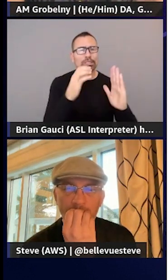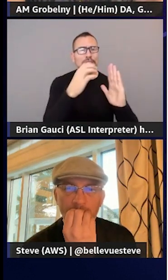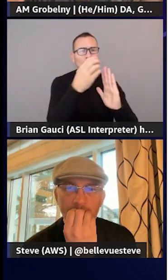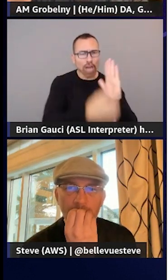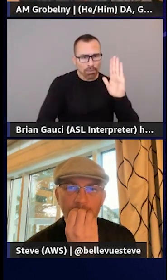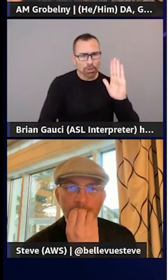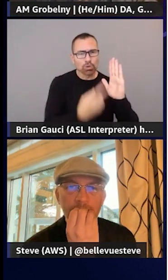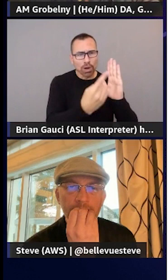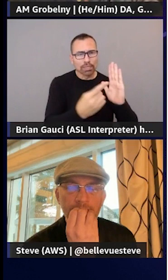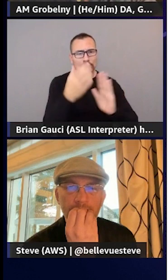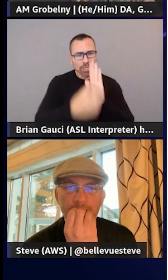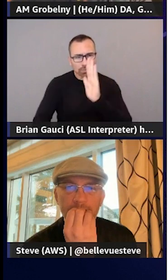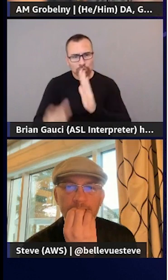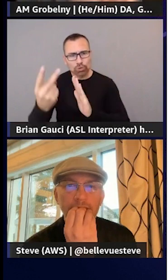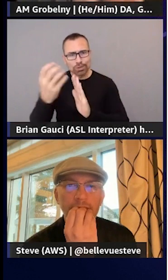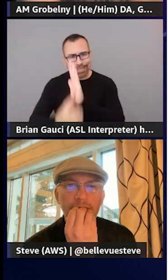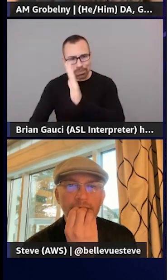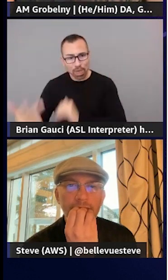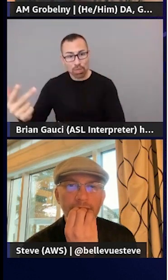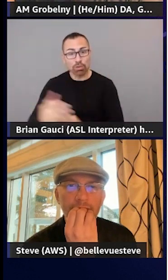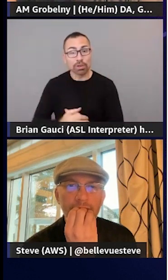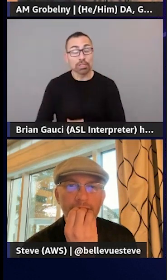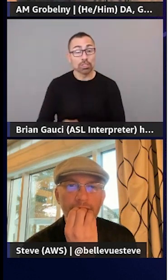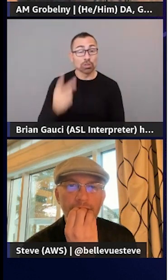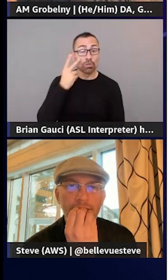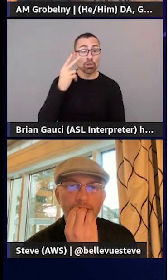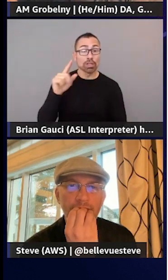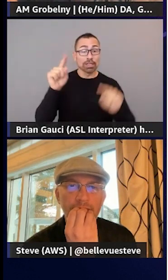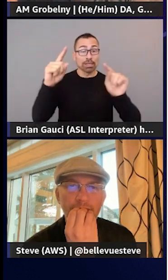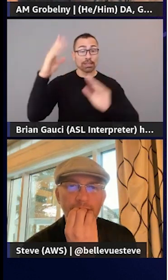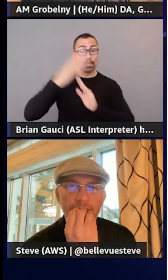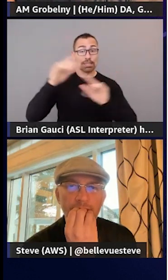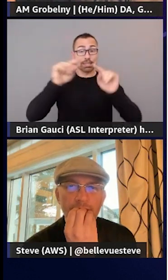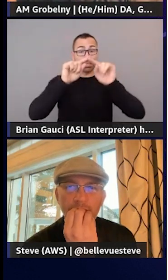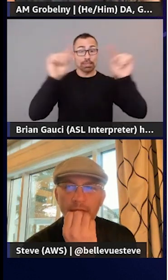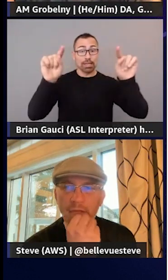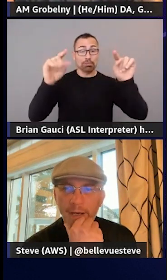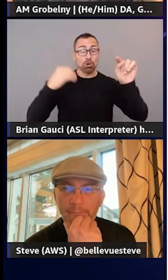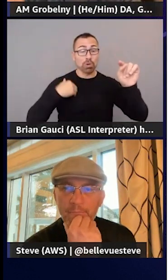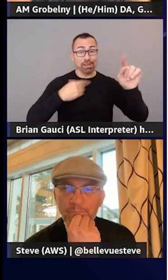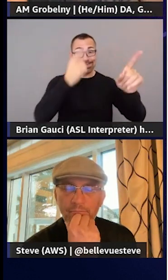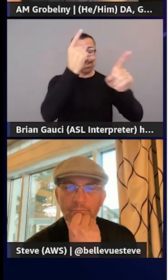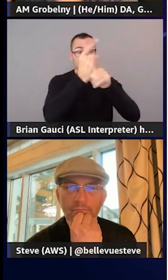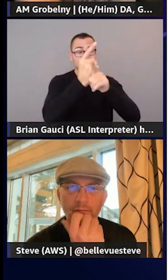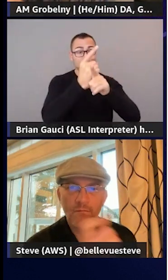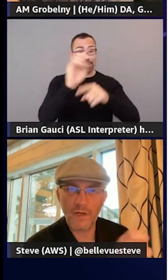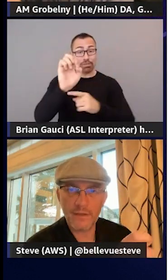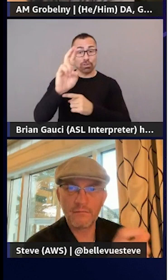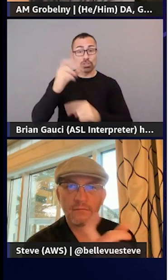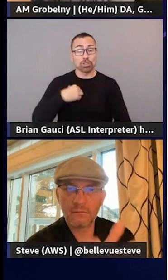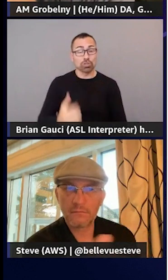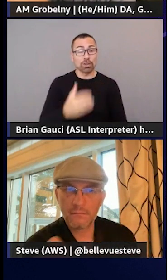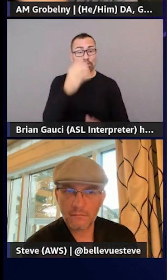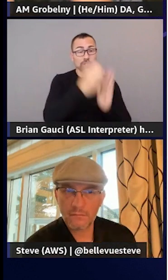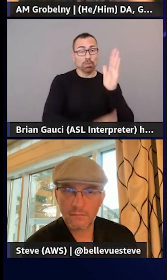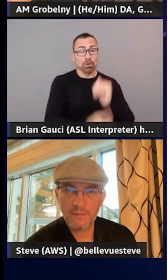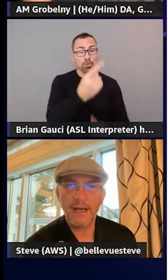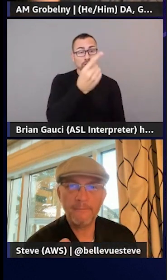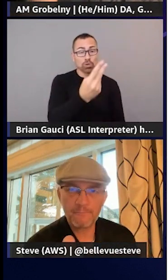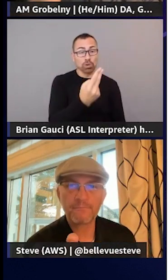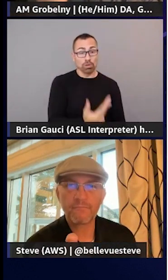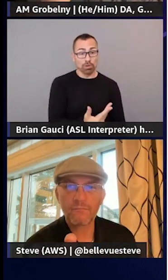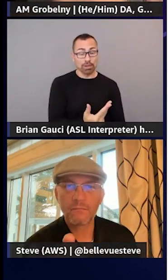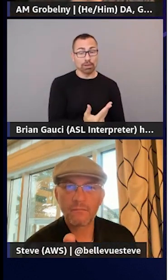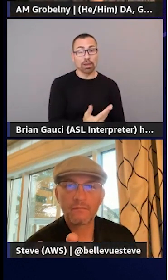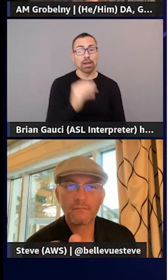And so if you look at the top where it's got the correct version of this pattern, you've got chapter 1, 2, and 3 in order. If you